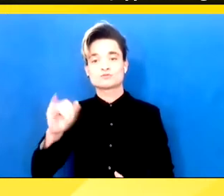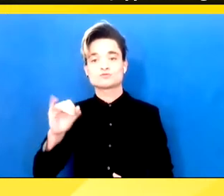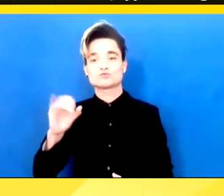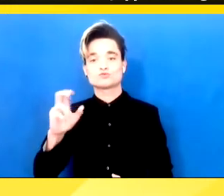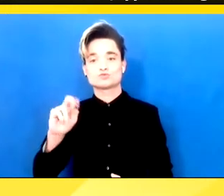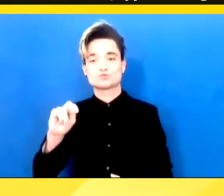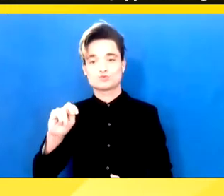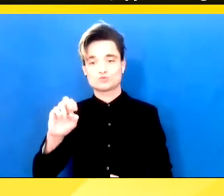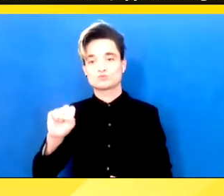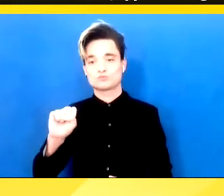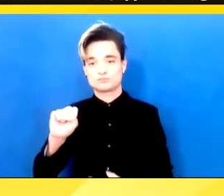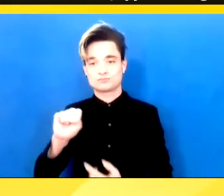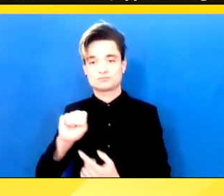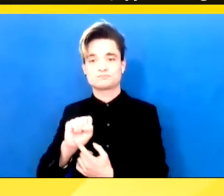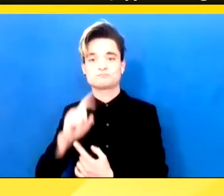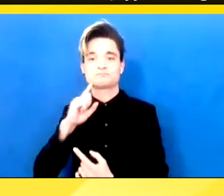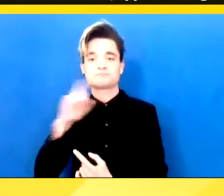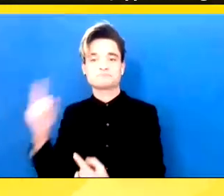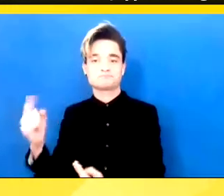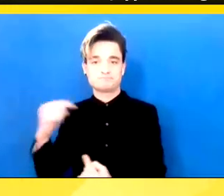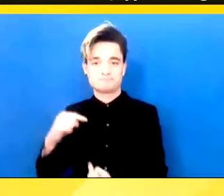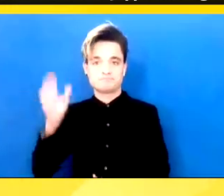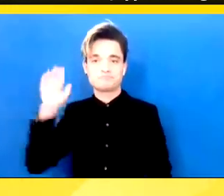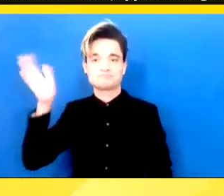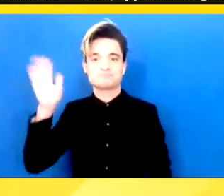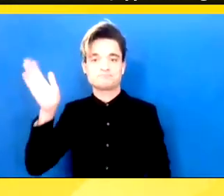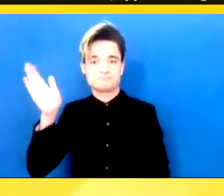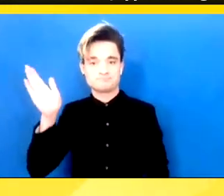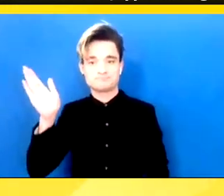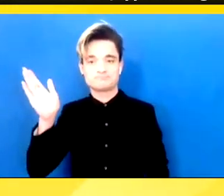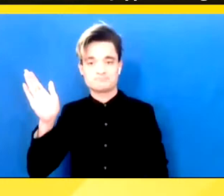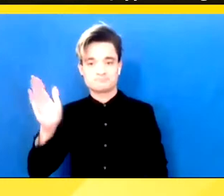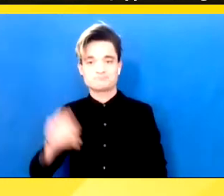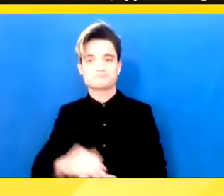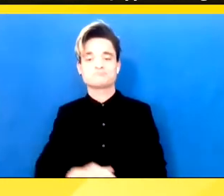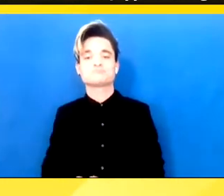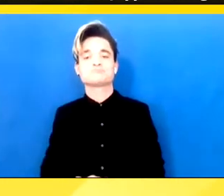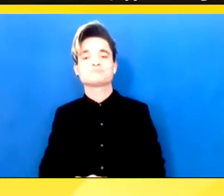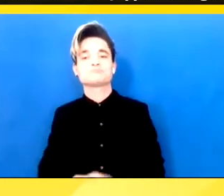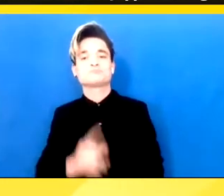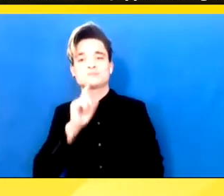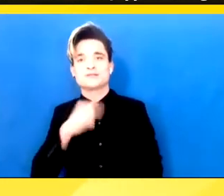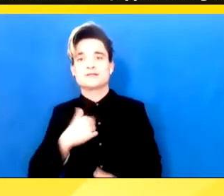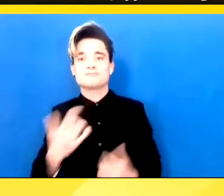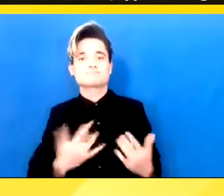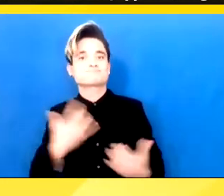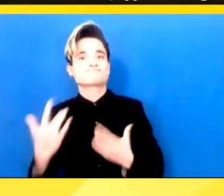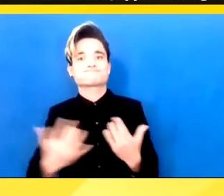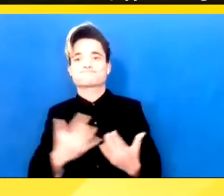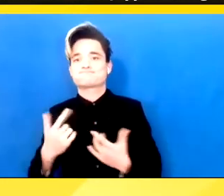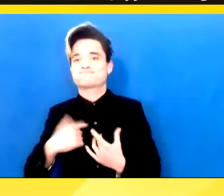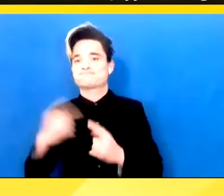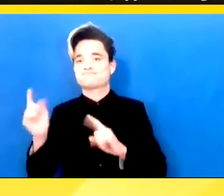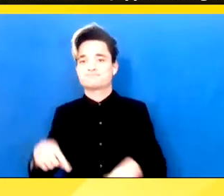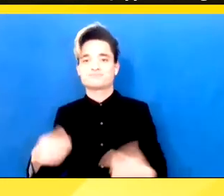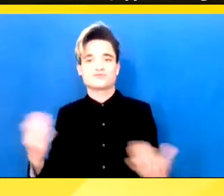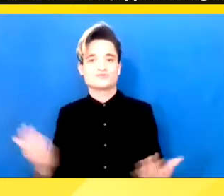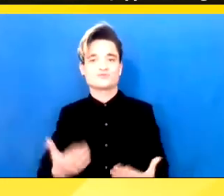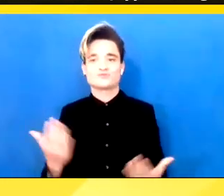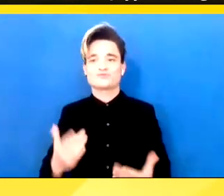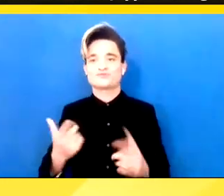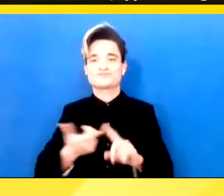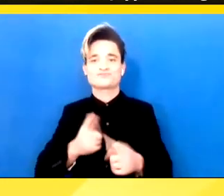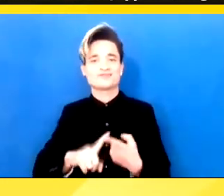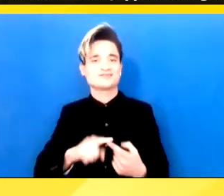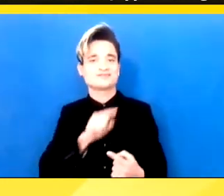Thank you. I am so happy to be back here with my old friend, Reverend Barber, but also home. This is my